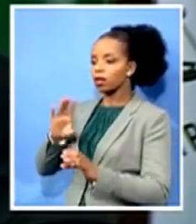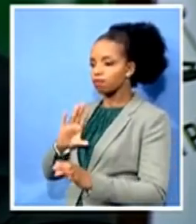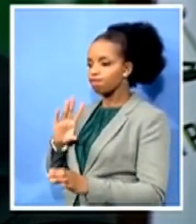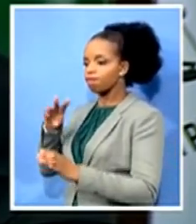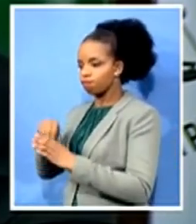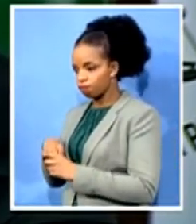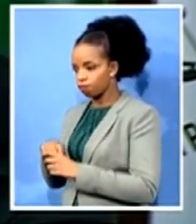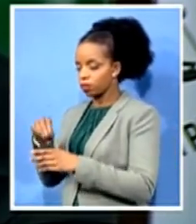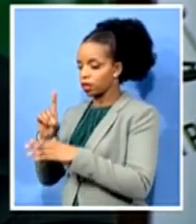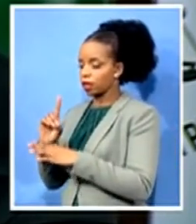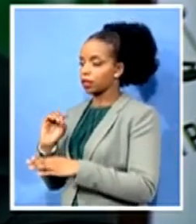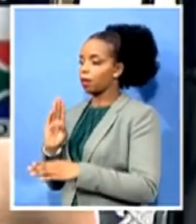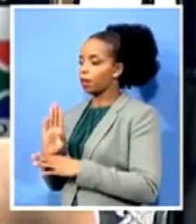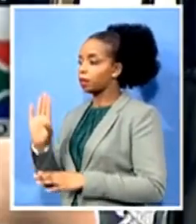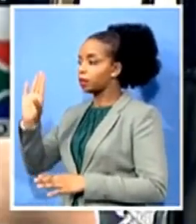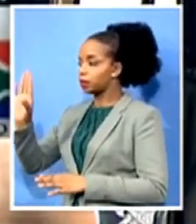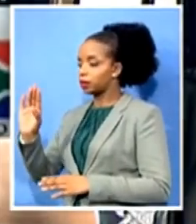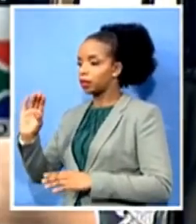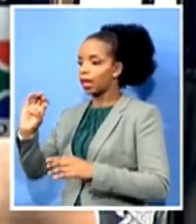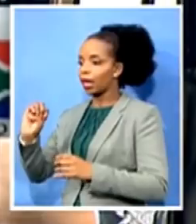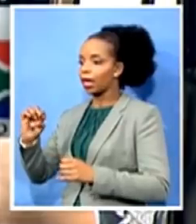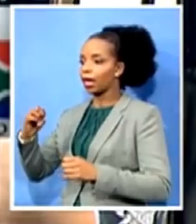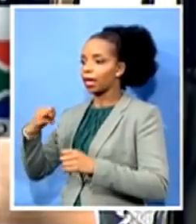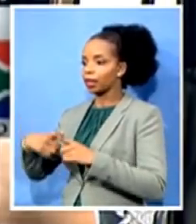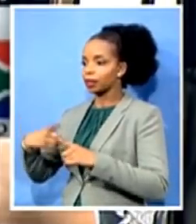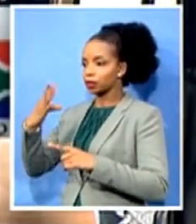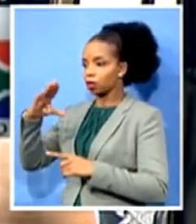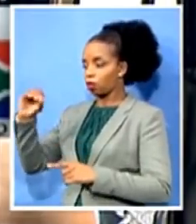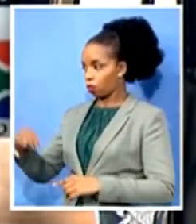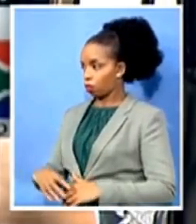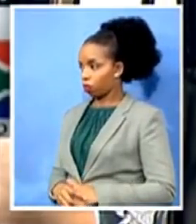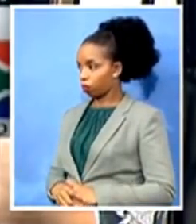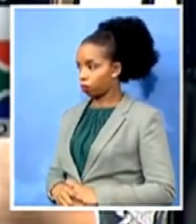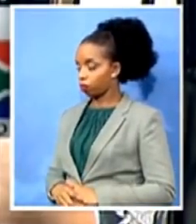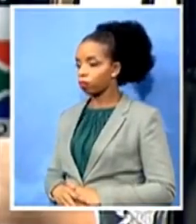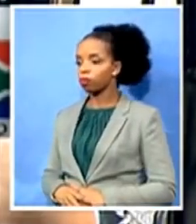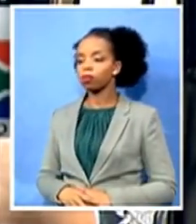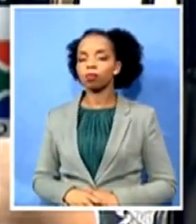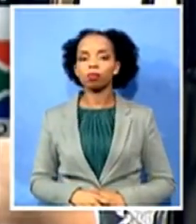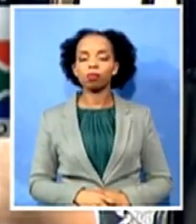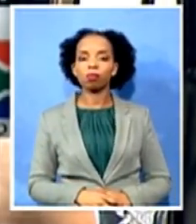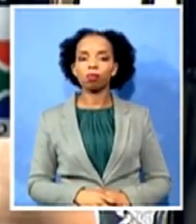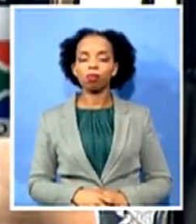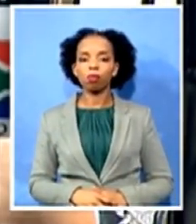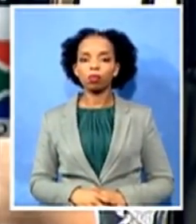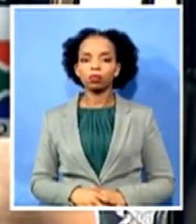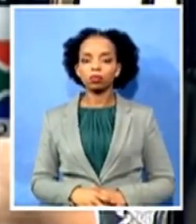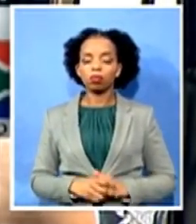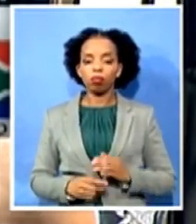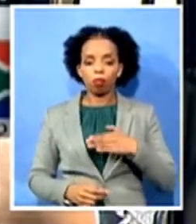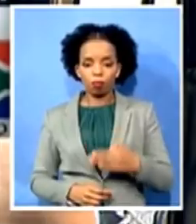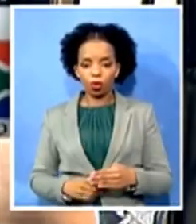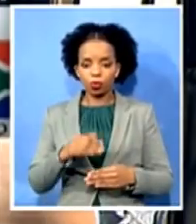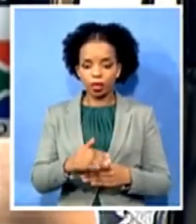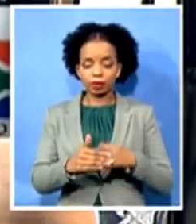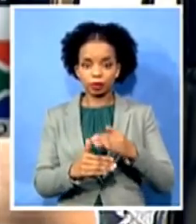to put together? The process of tendering, as this